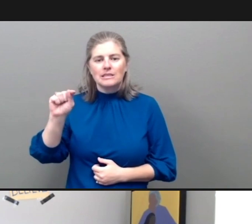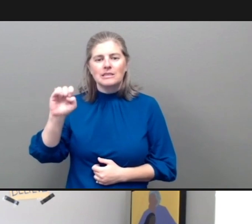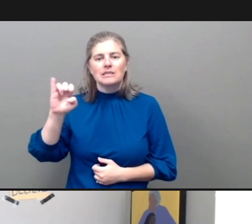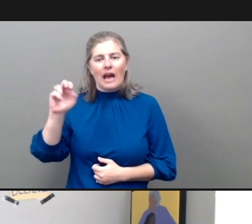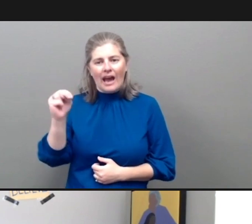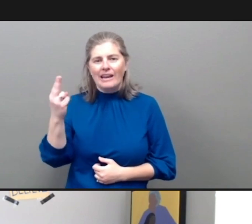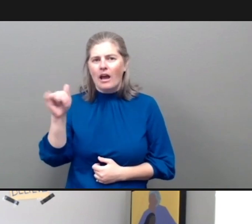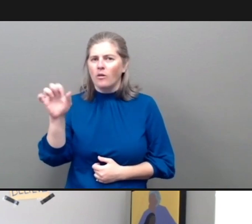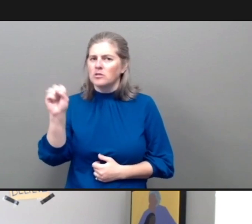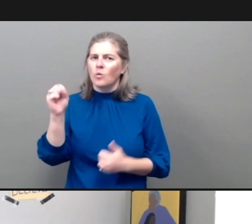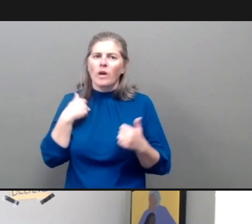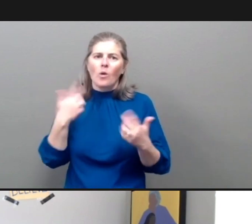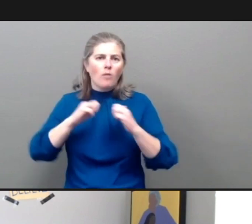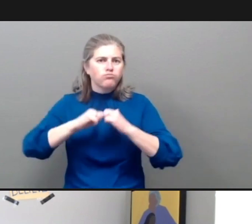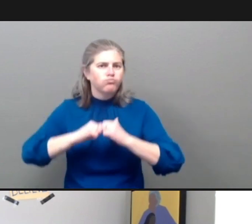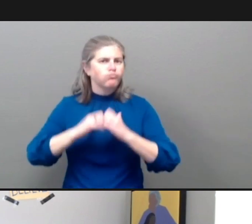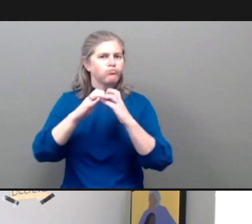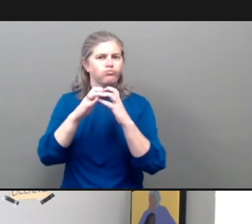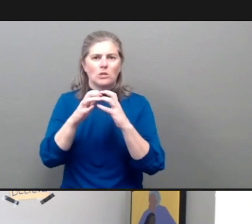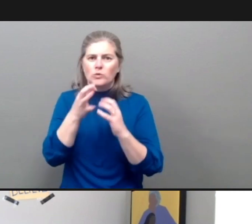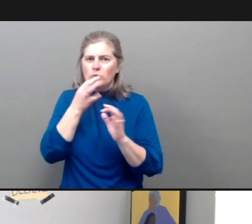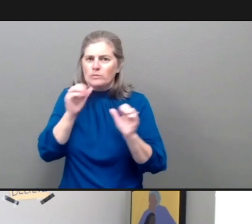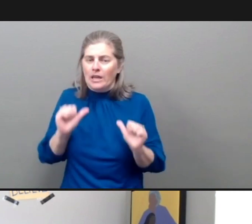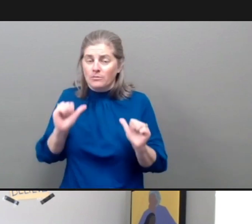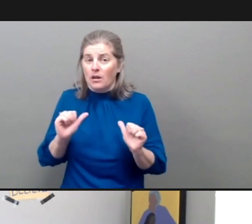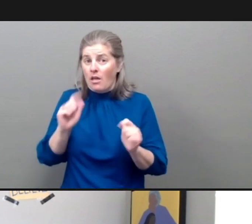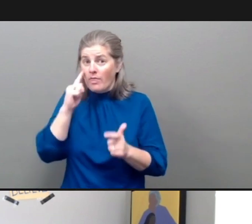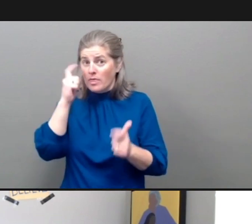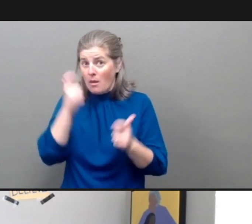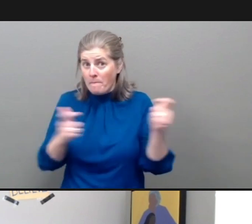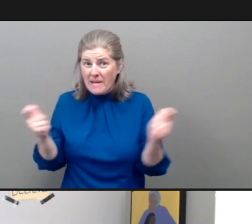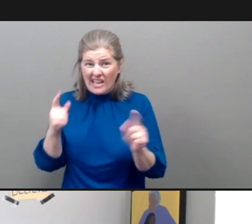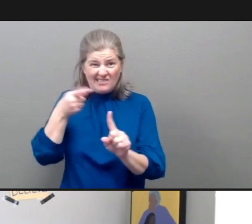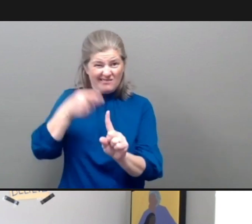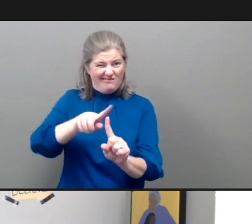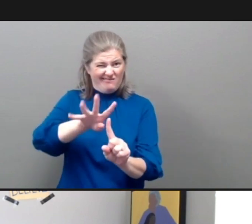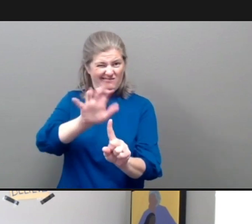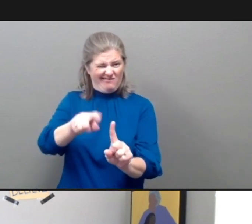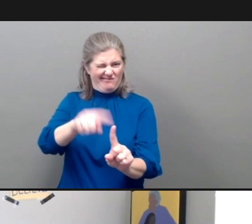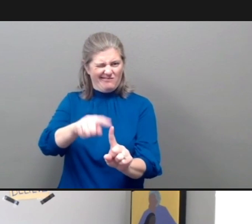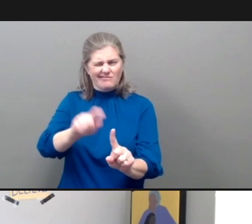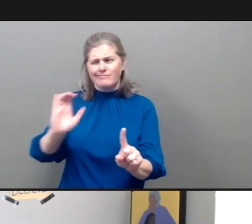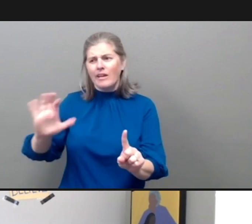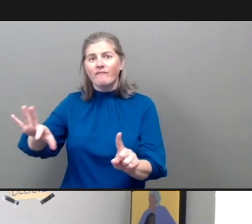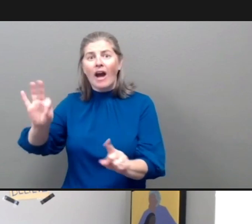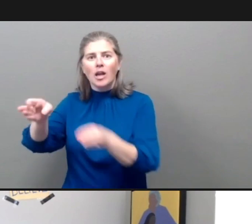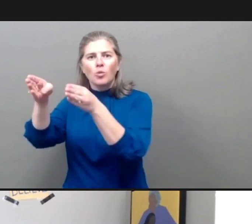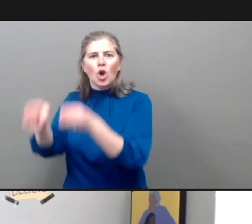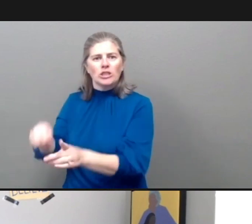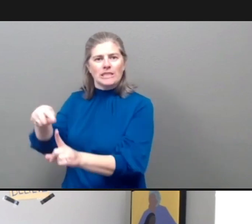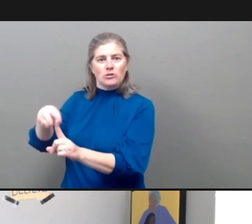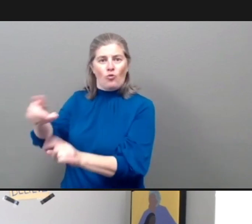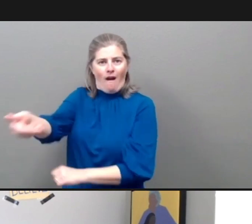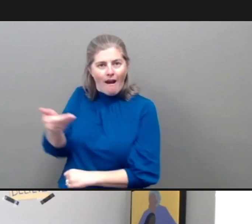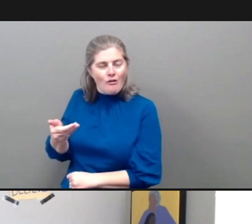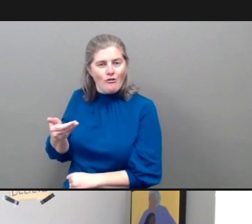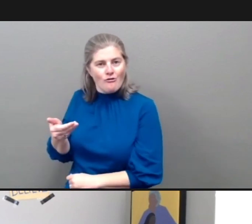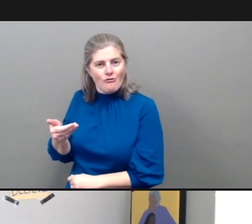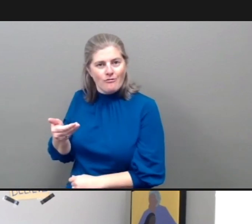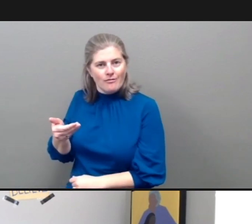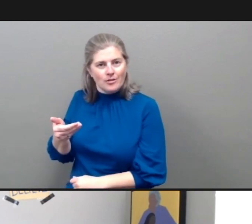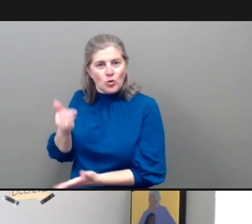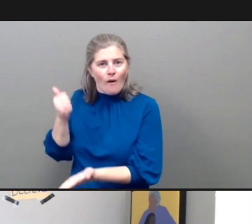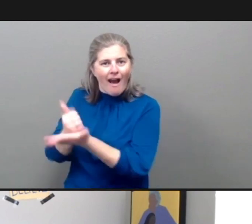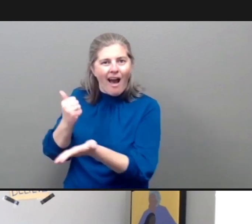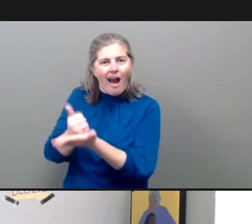and running as quickly as possible. Probably the biggest variable is to find a person out there to help